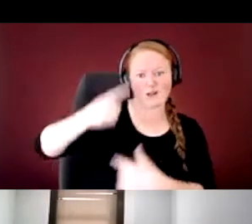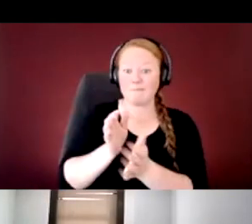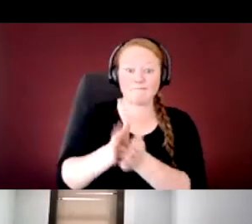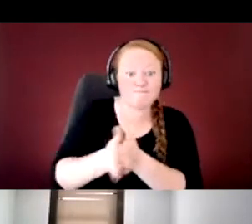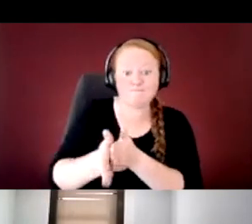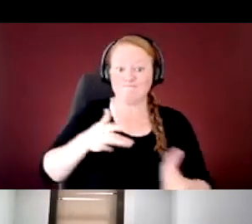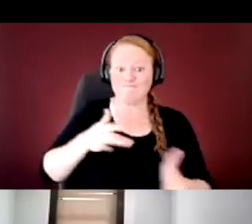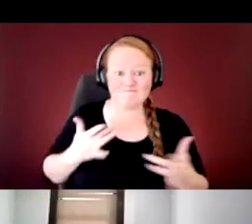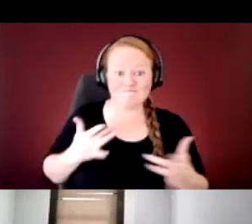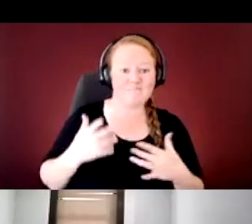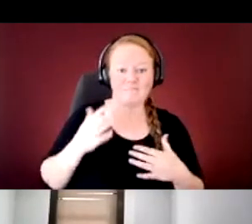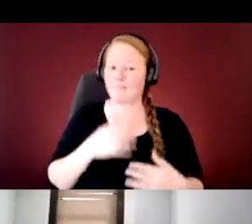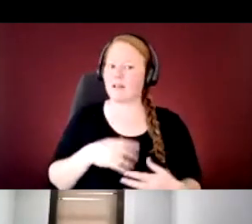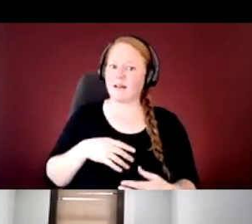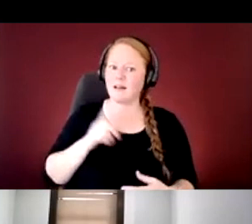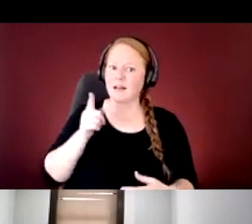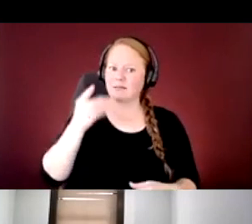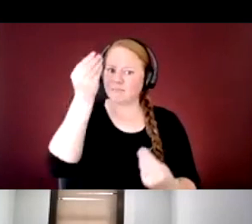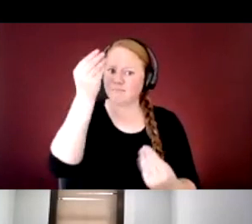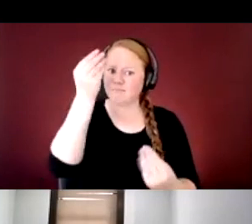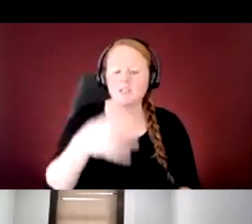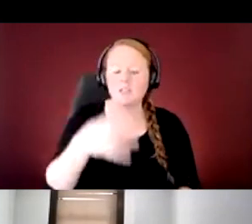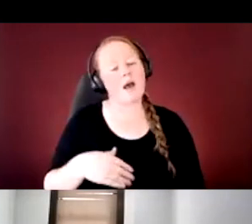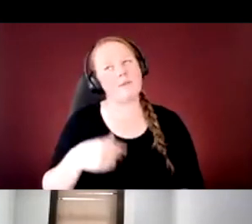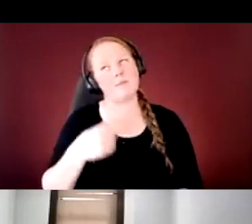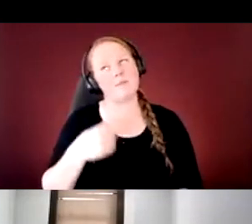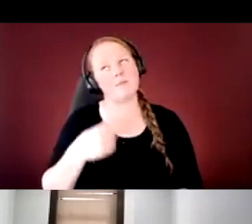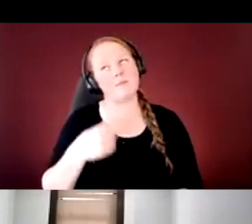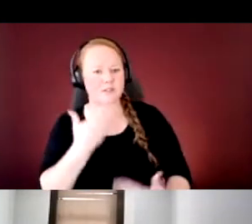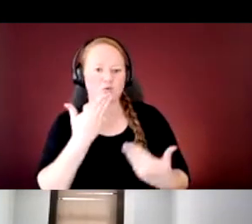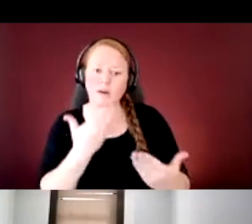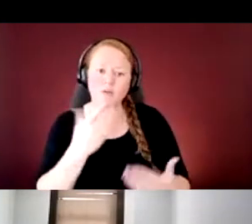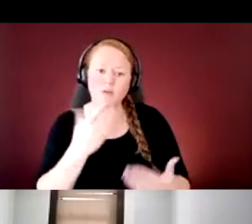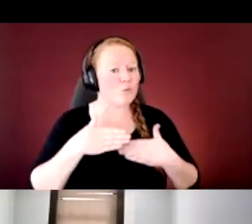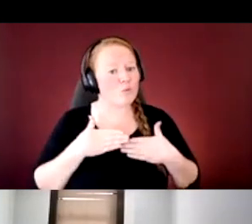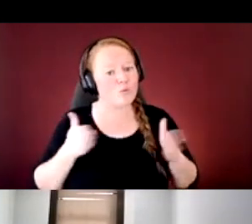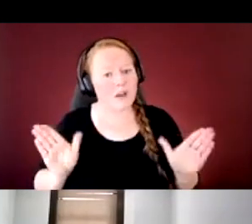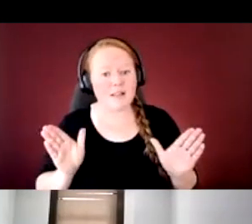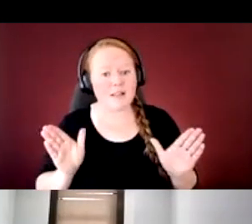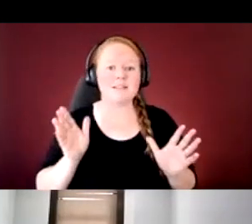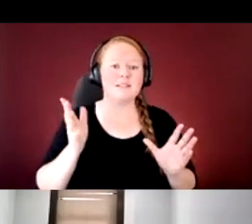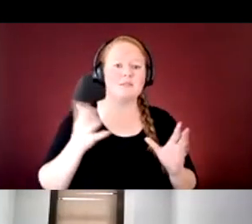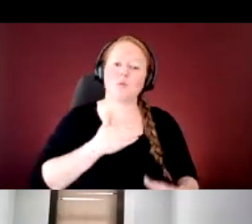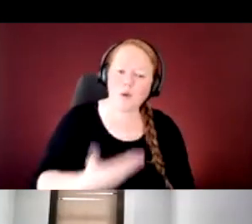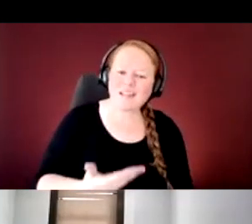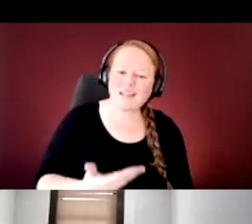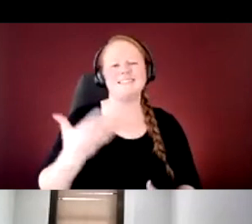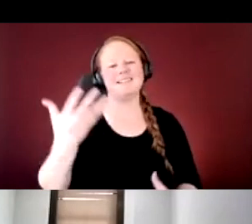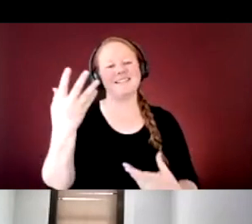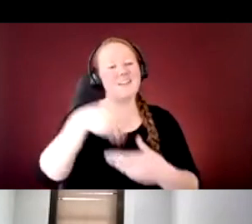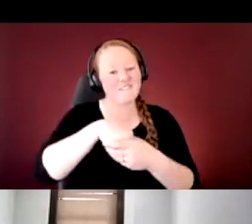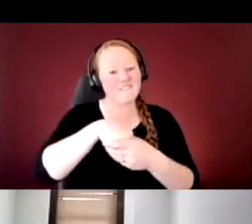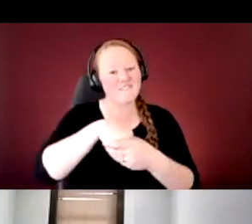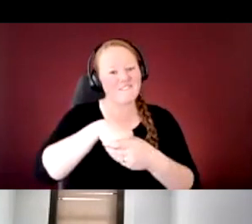insight. I'm deeply grateful for your willingness to participate in our local democracy and committed to investing these funds in